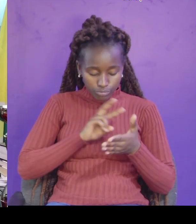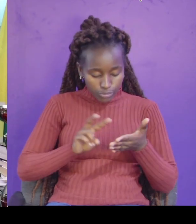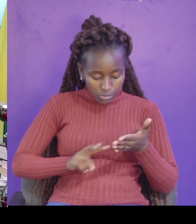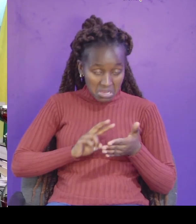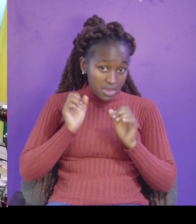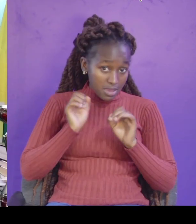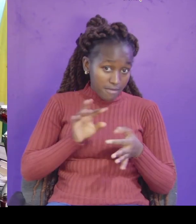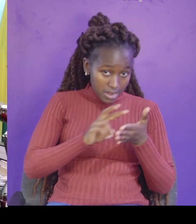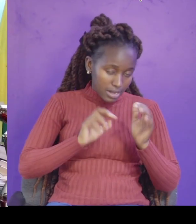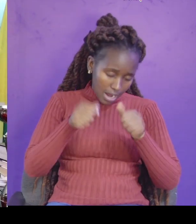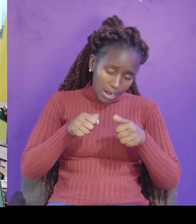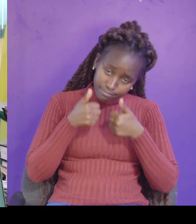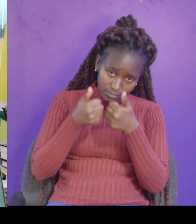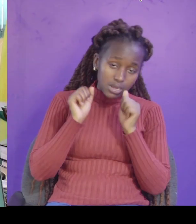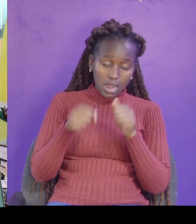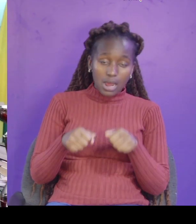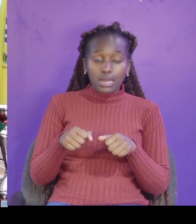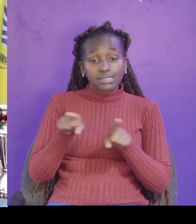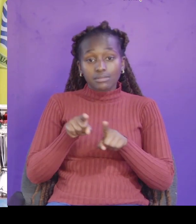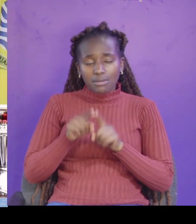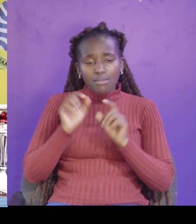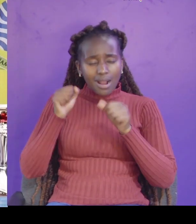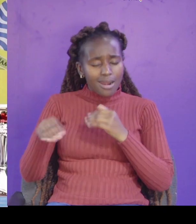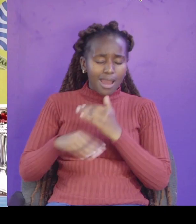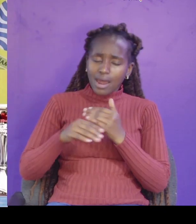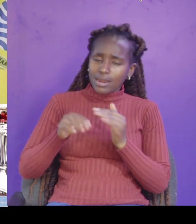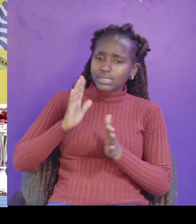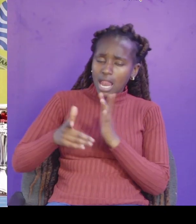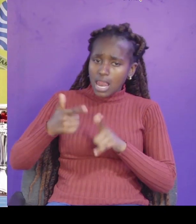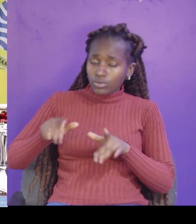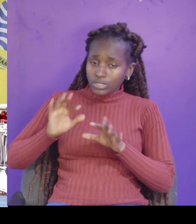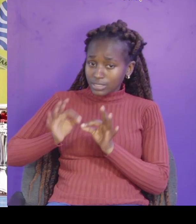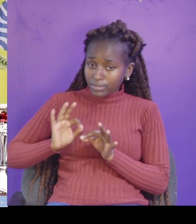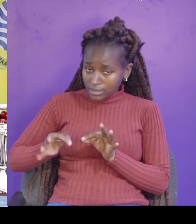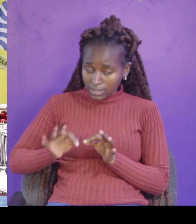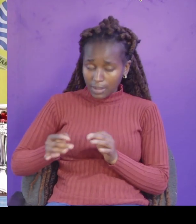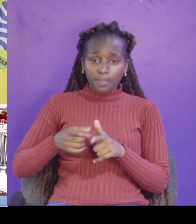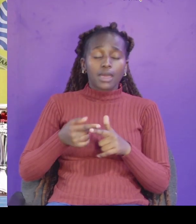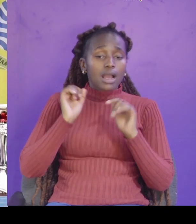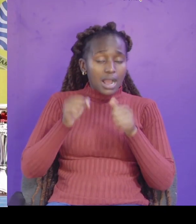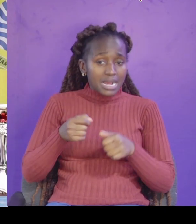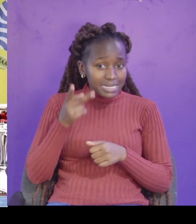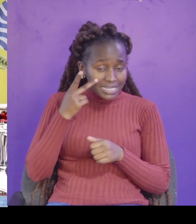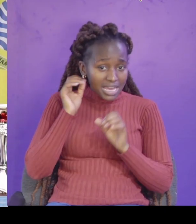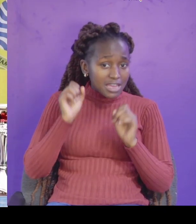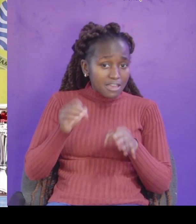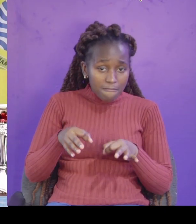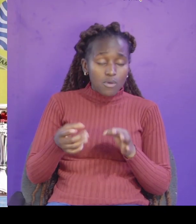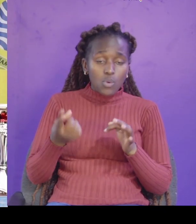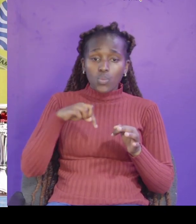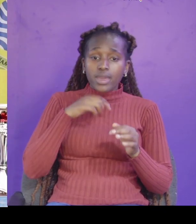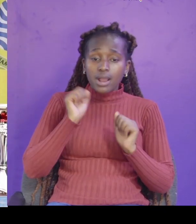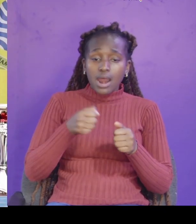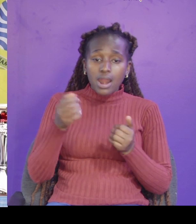but again, as an interpreter, it's important. I'll see if we can get one. I know we have